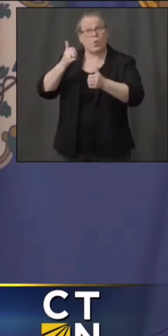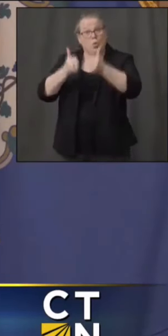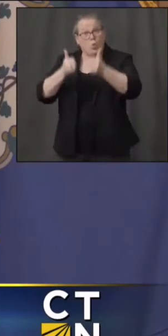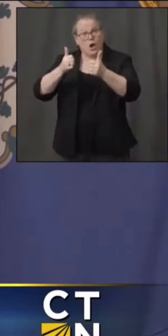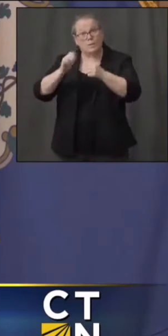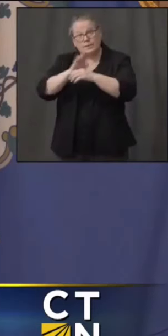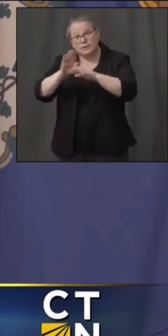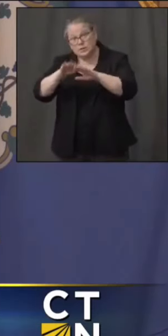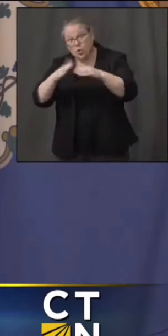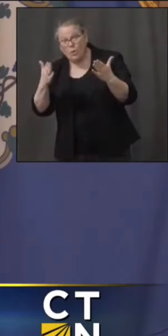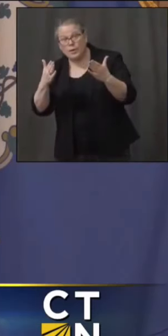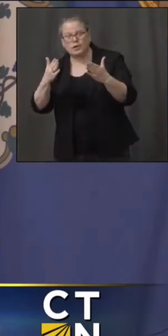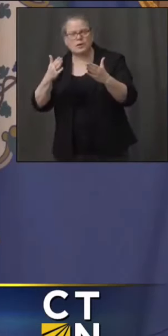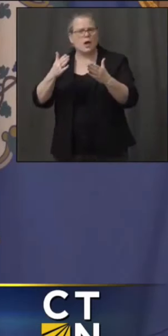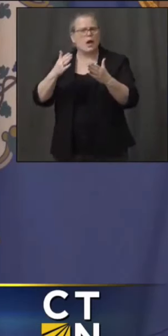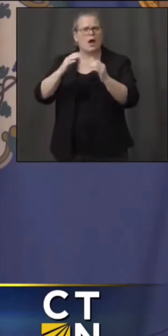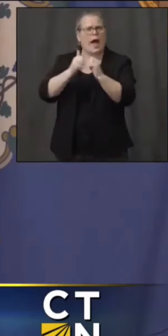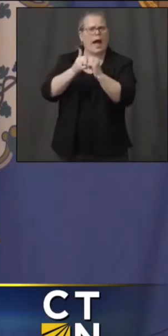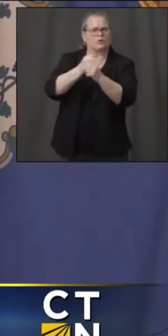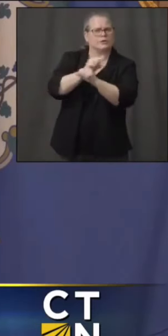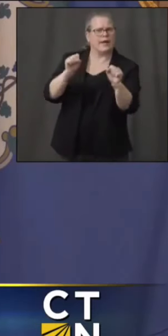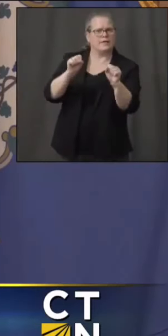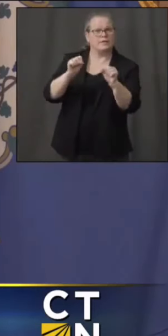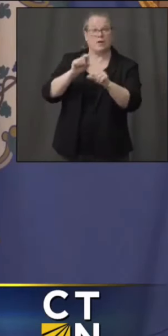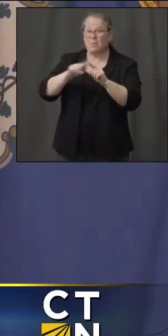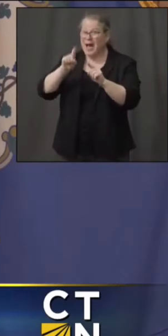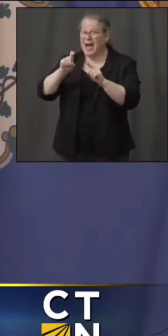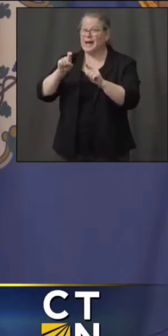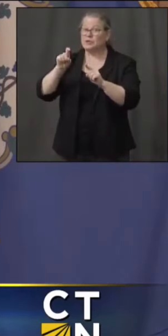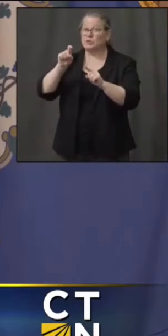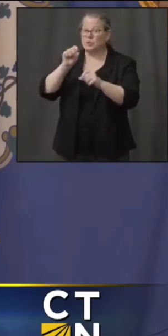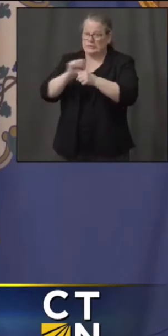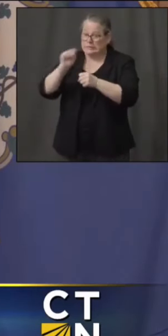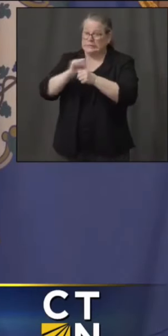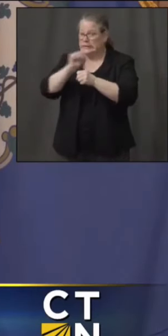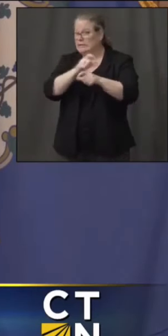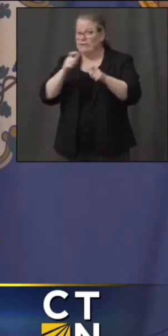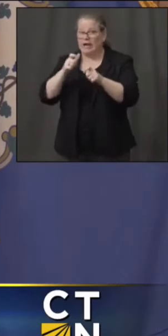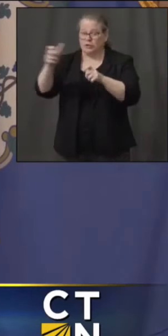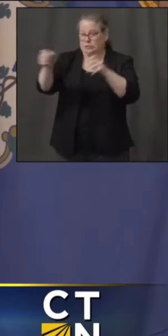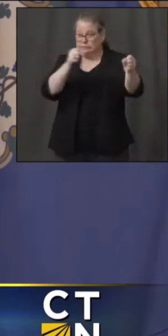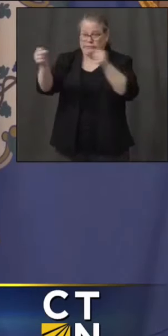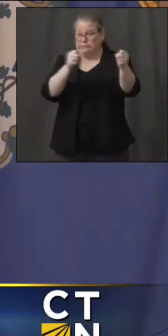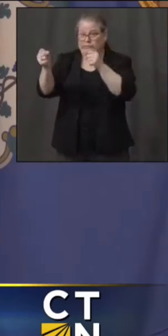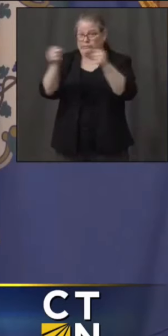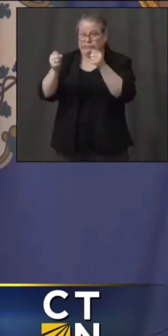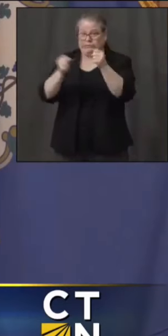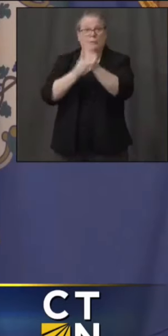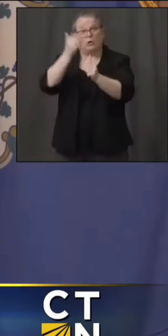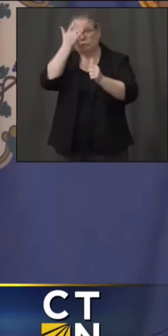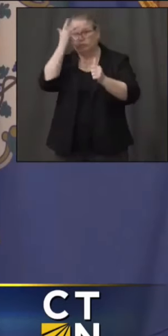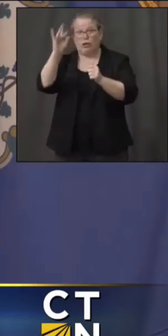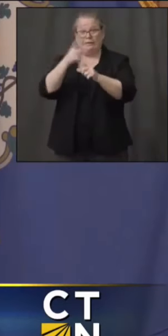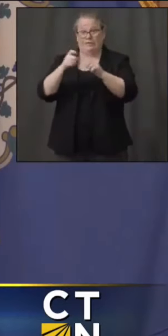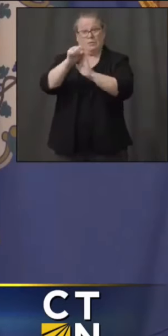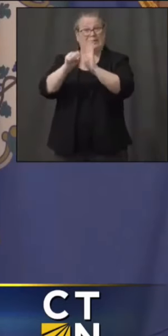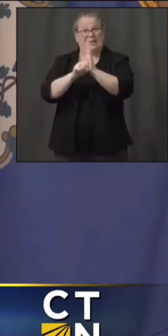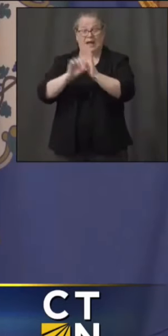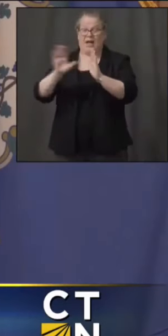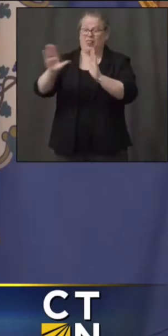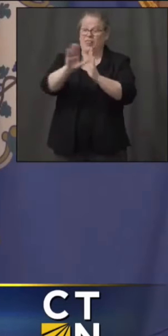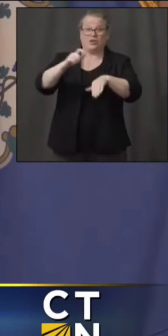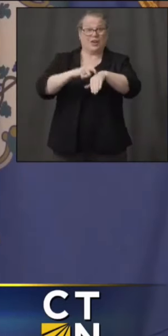really quickly in terms of getting the very best and the brightest I could from around the state to volunteer their time, working in many